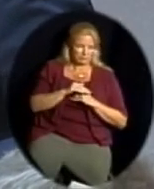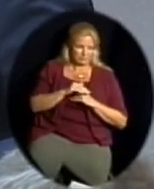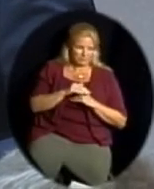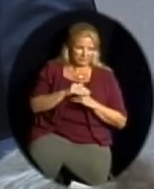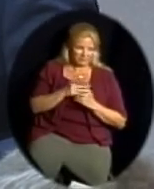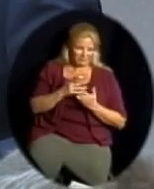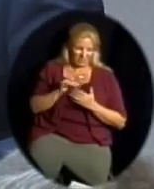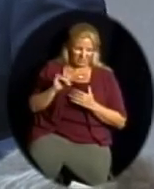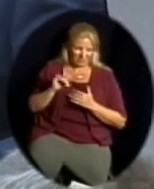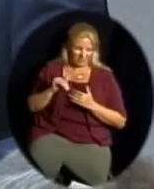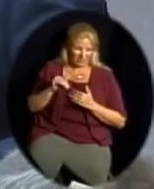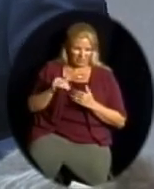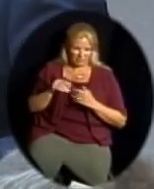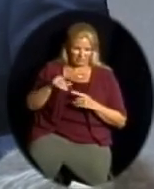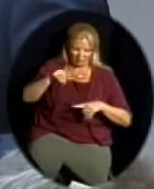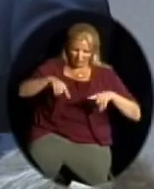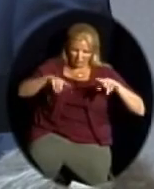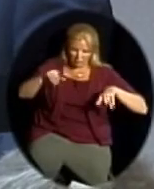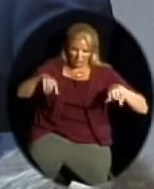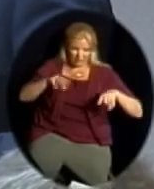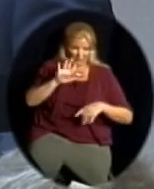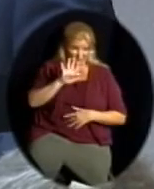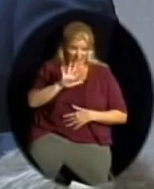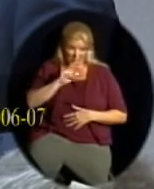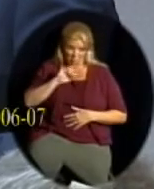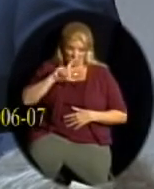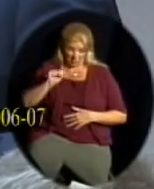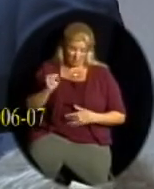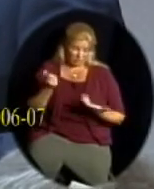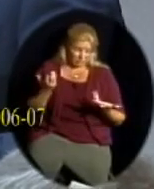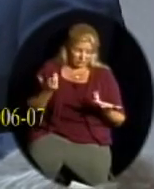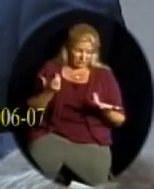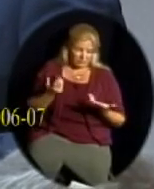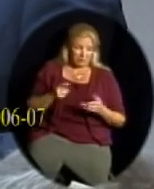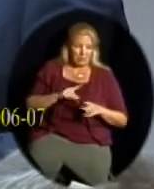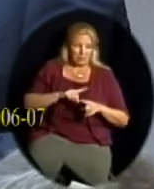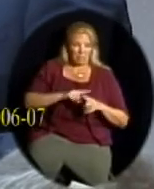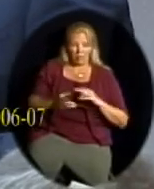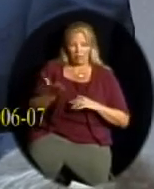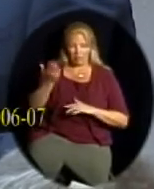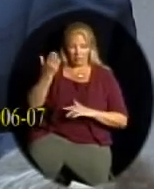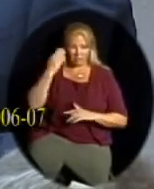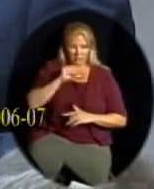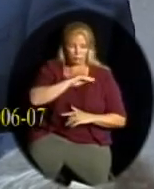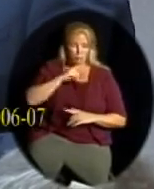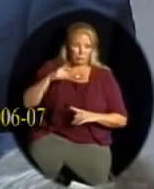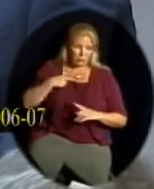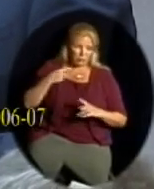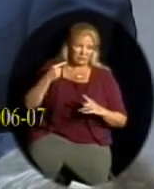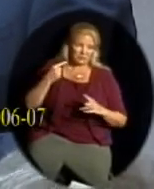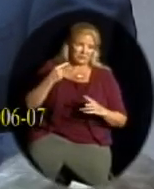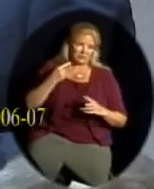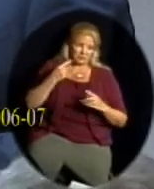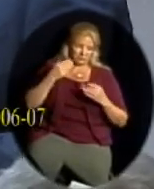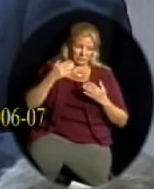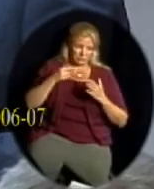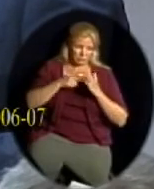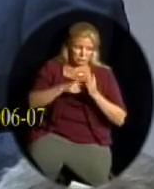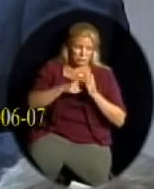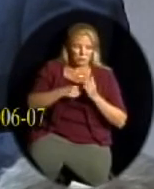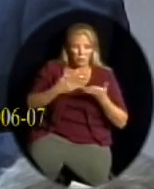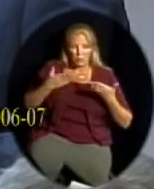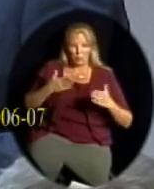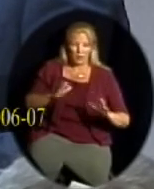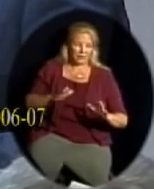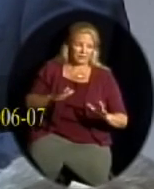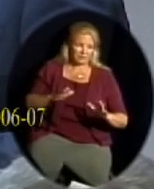there. But the boards in the past have shown ways in which they could structure other levies, such as working with the capital